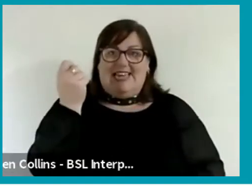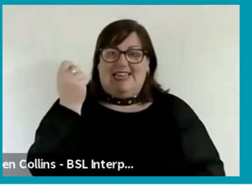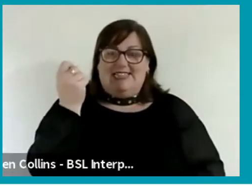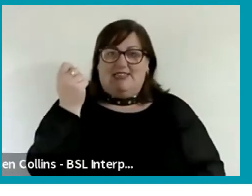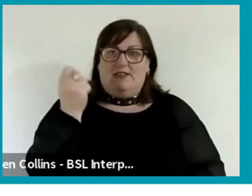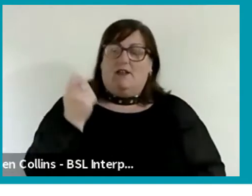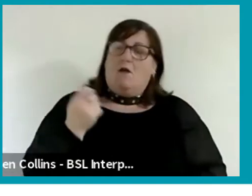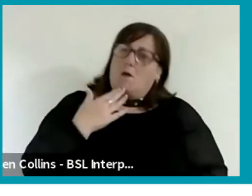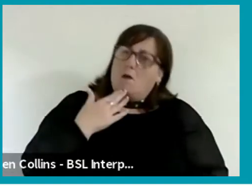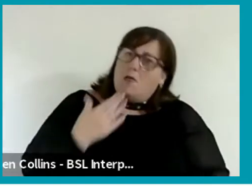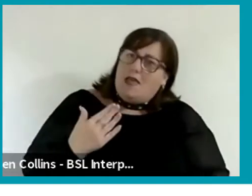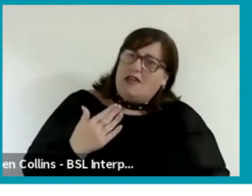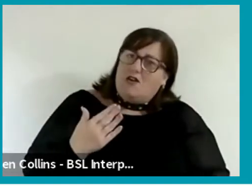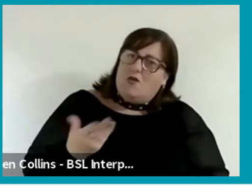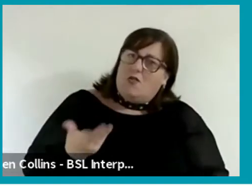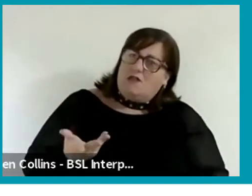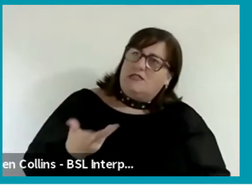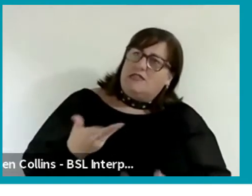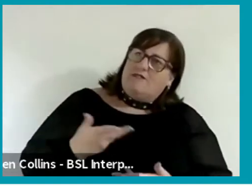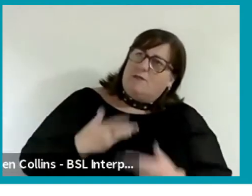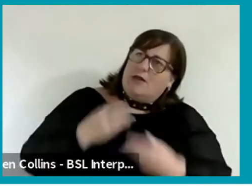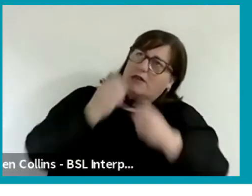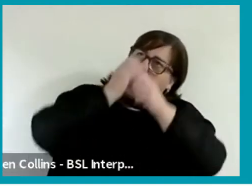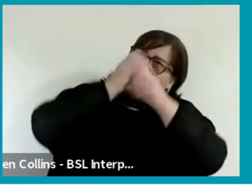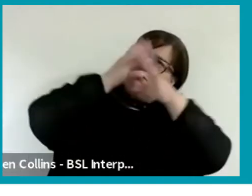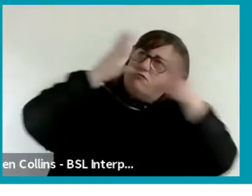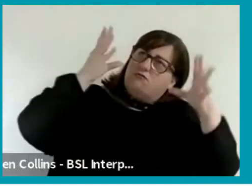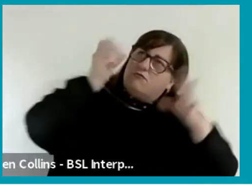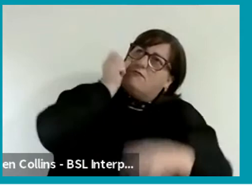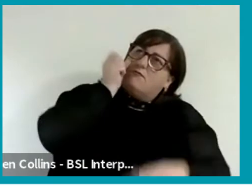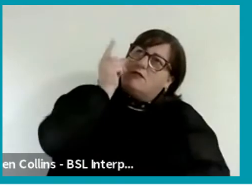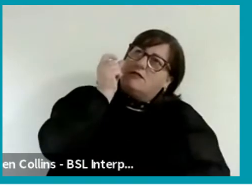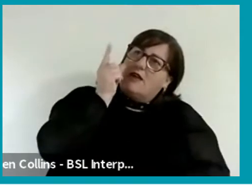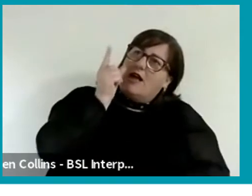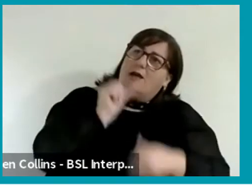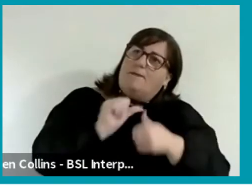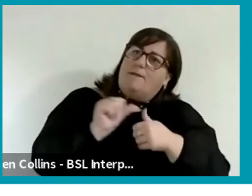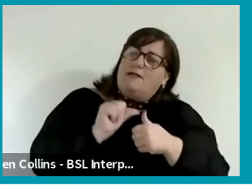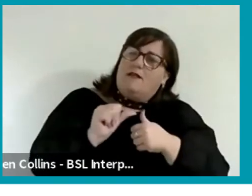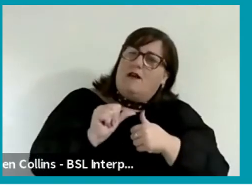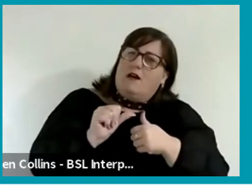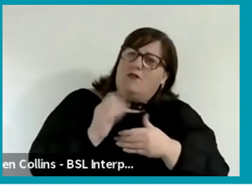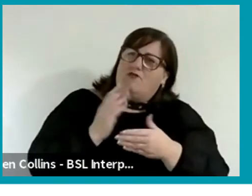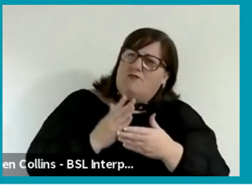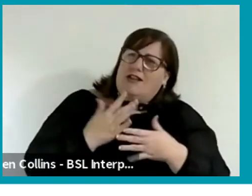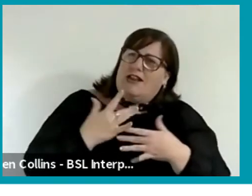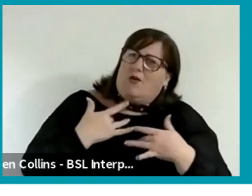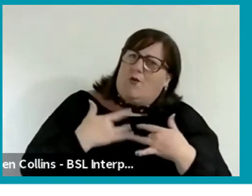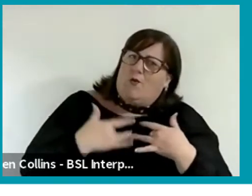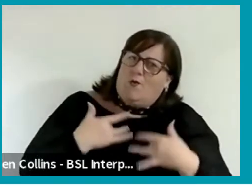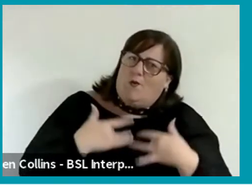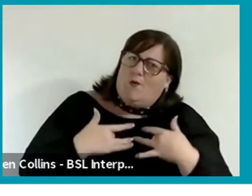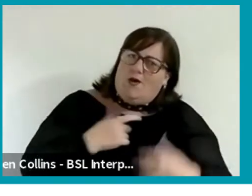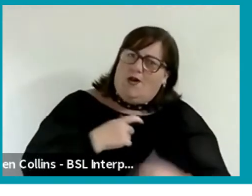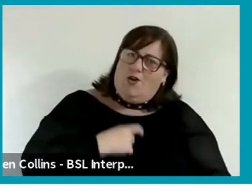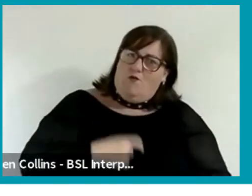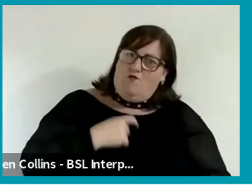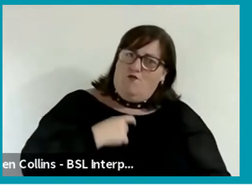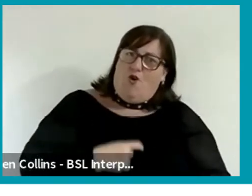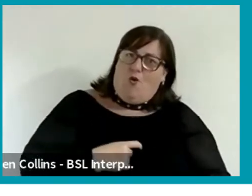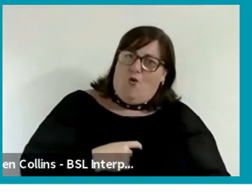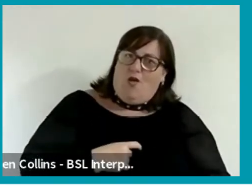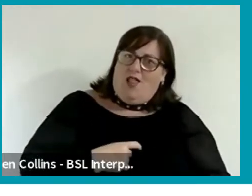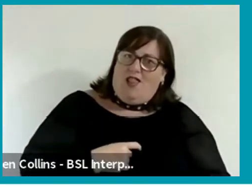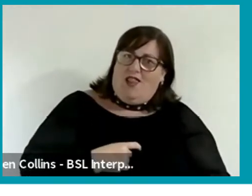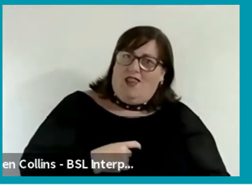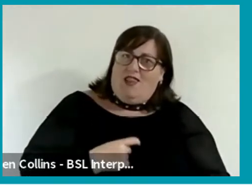sure our candidates, a little more insight, because it's quite a fascinating role. I do appreciate that. There is